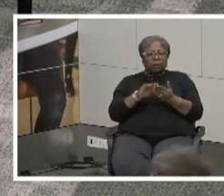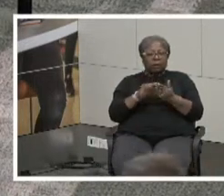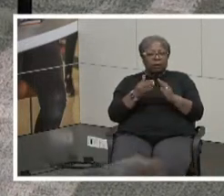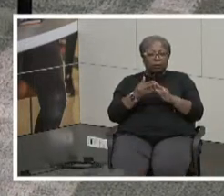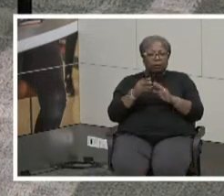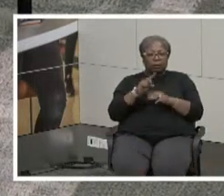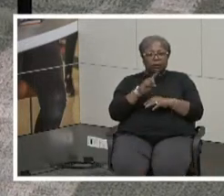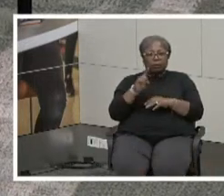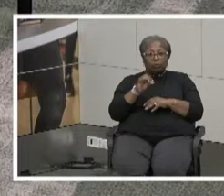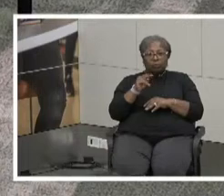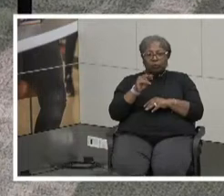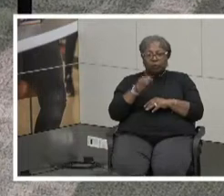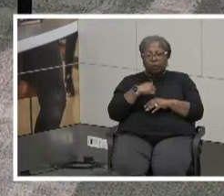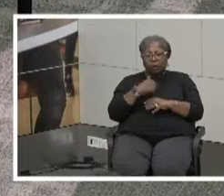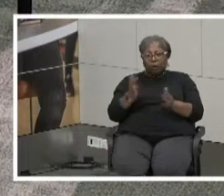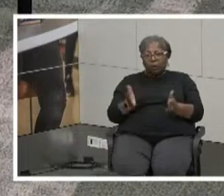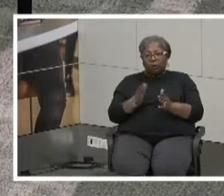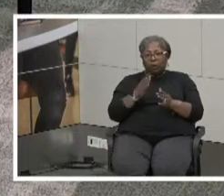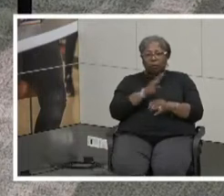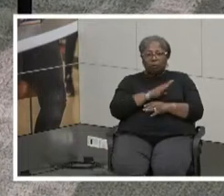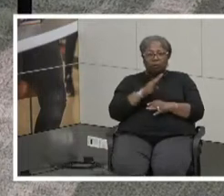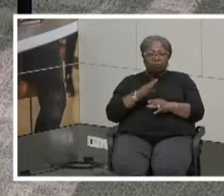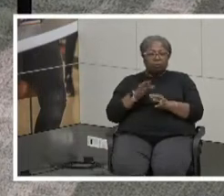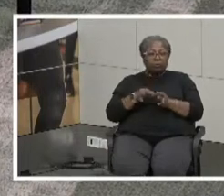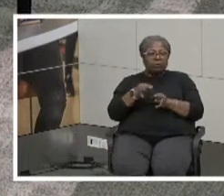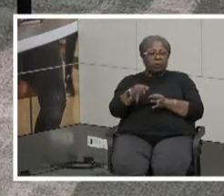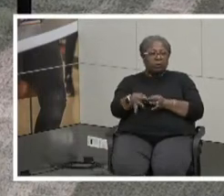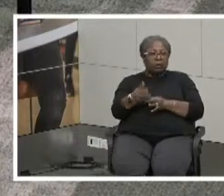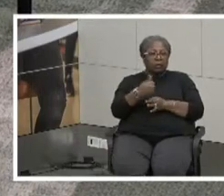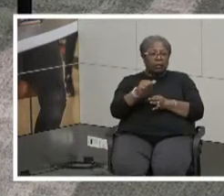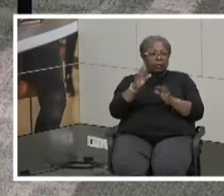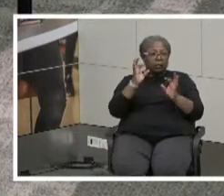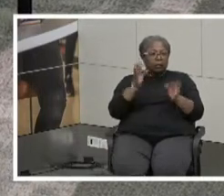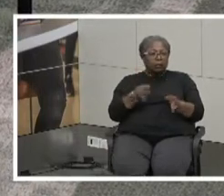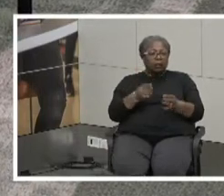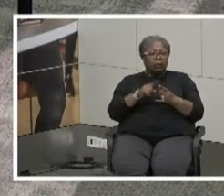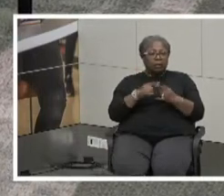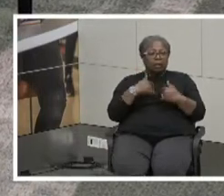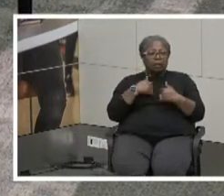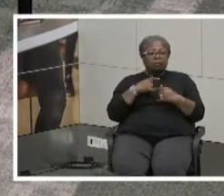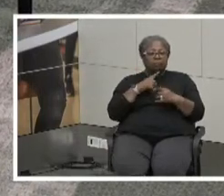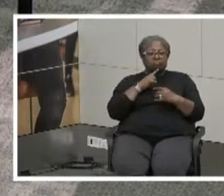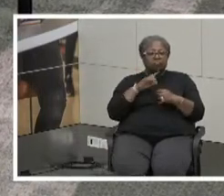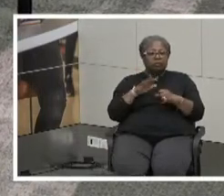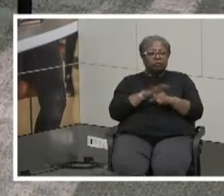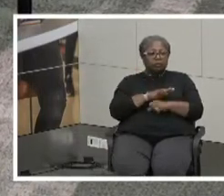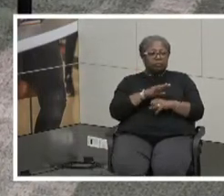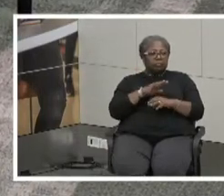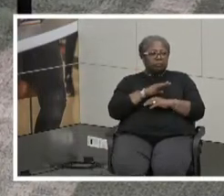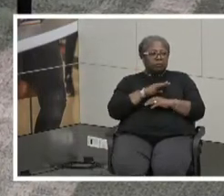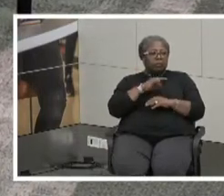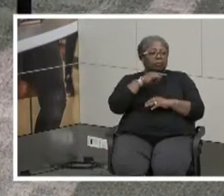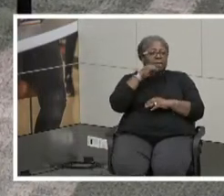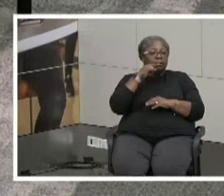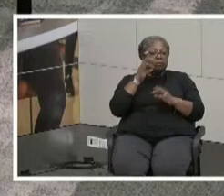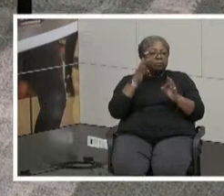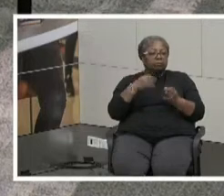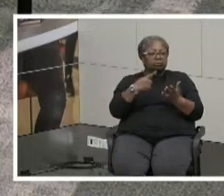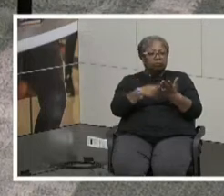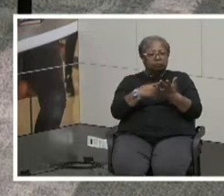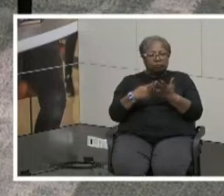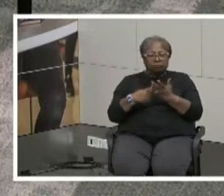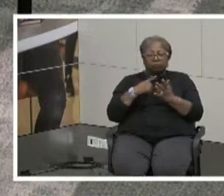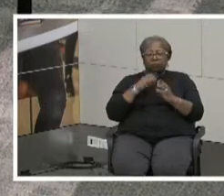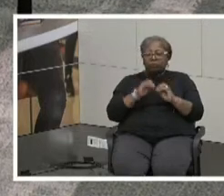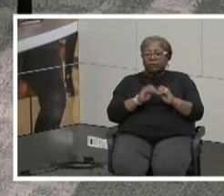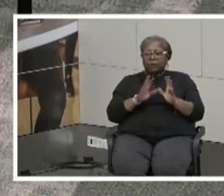zoning I urge the board to delay any decision until there sufficient public discourse and adequate discussion to